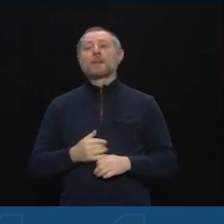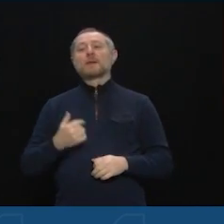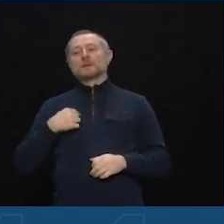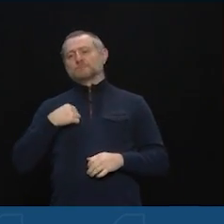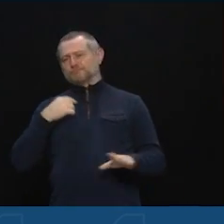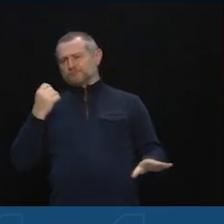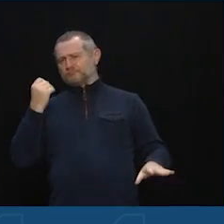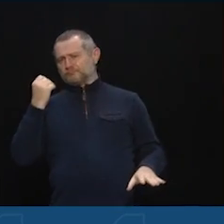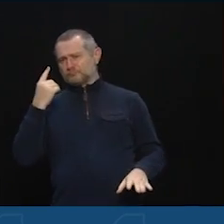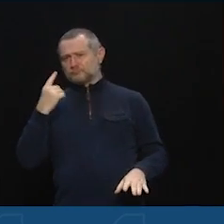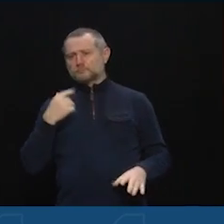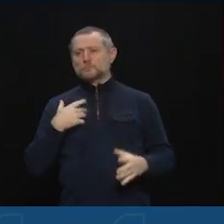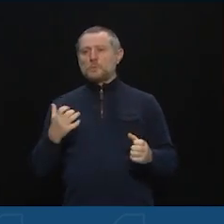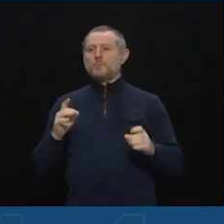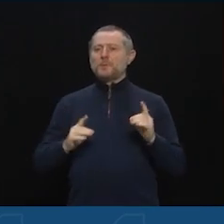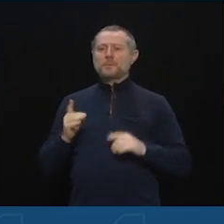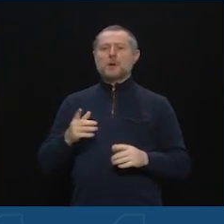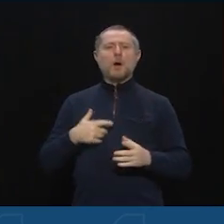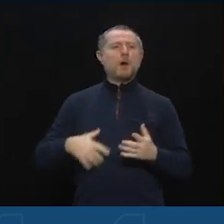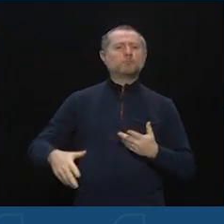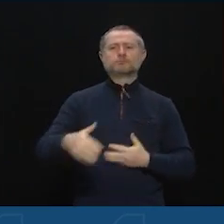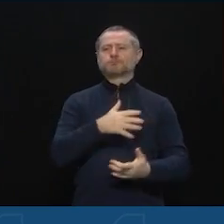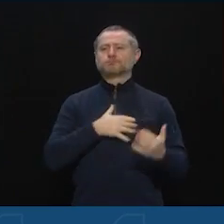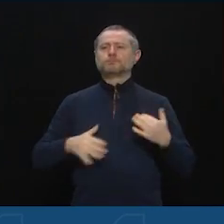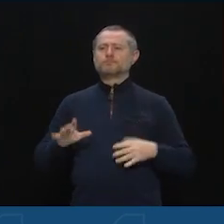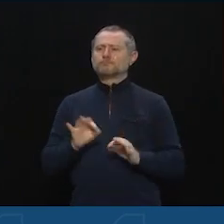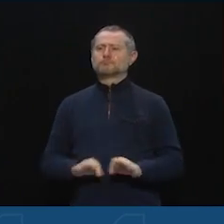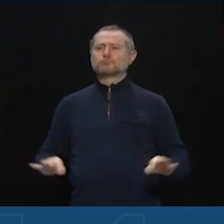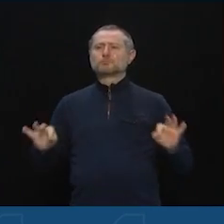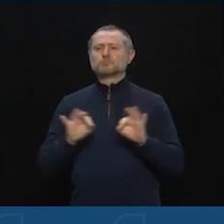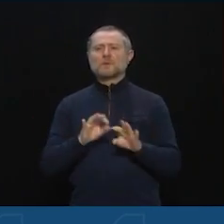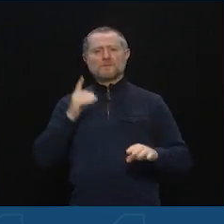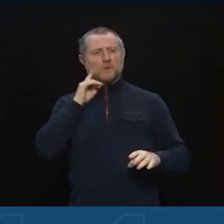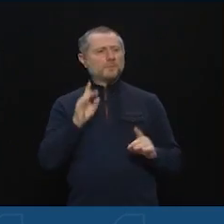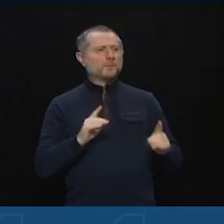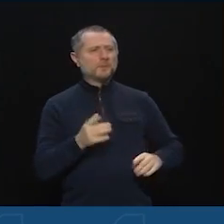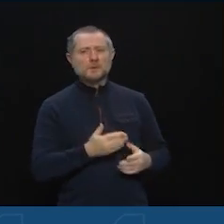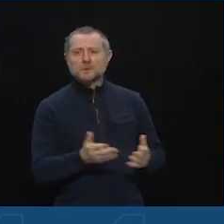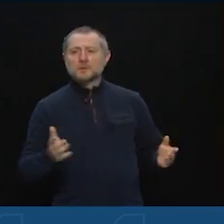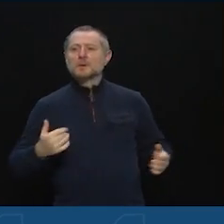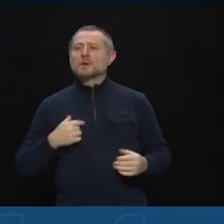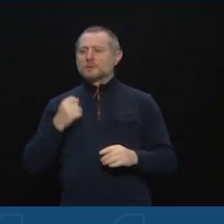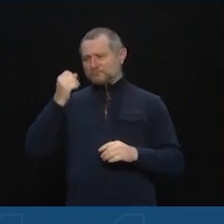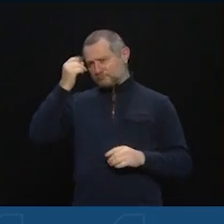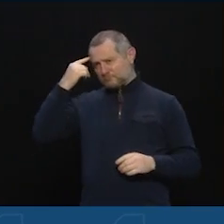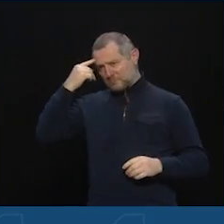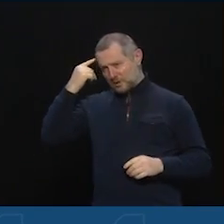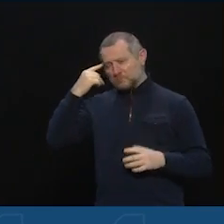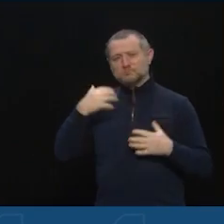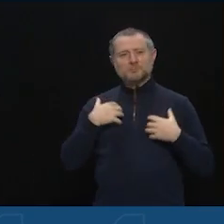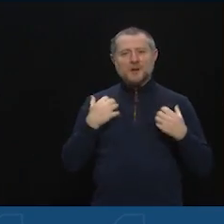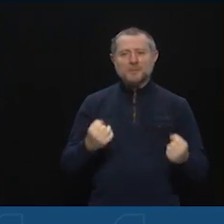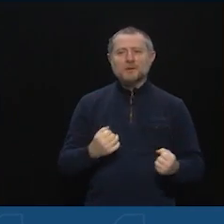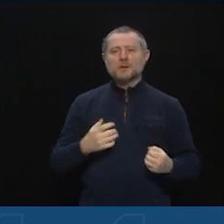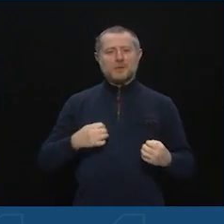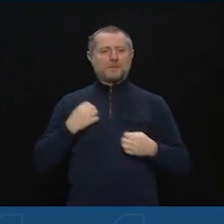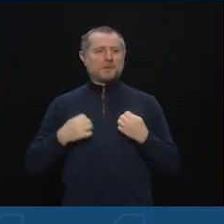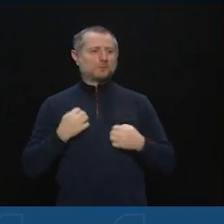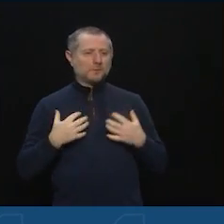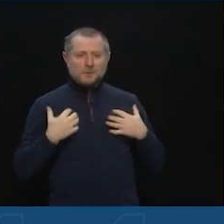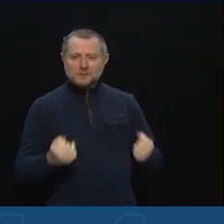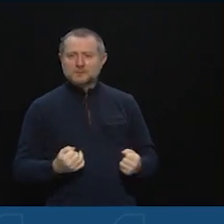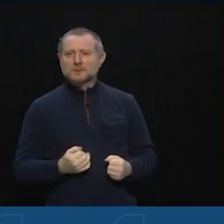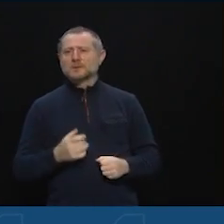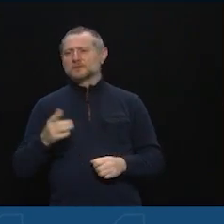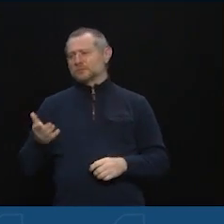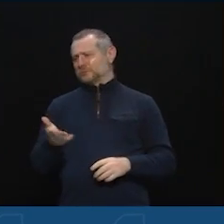of human connections being so critically important to our psyche and our emotional health. And that's something that Angela knows a great deal about.